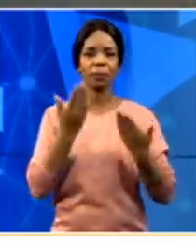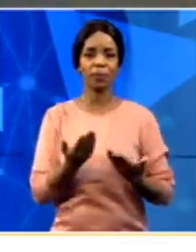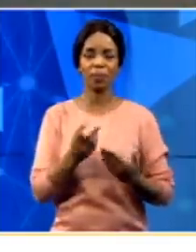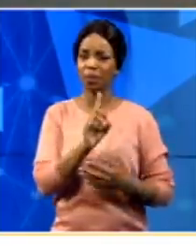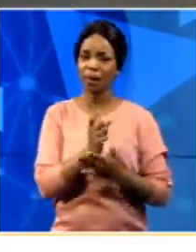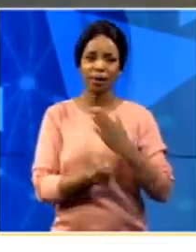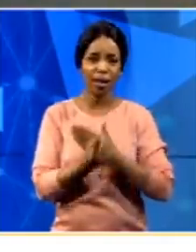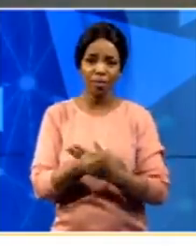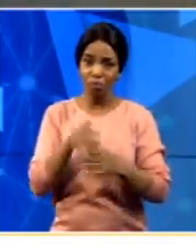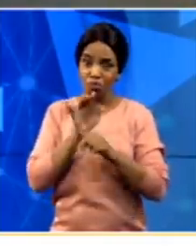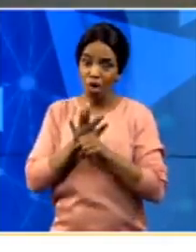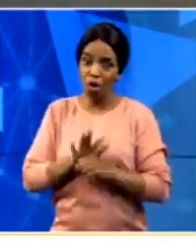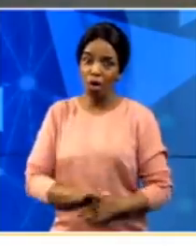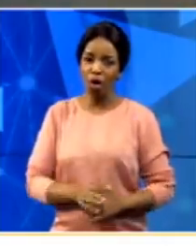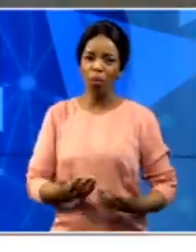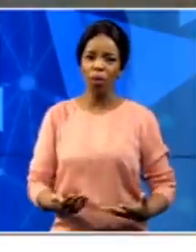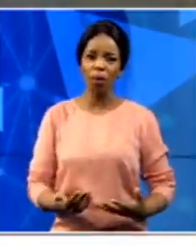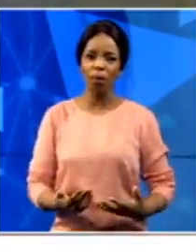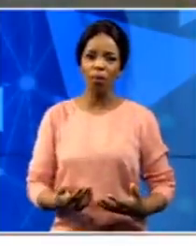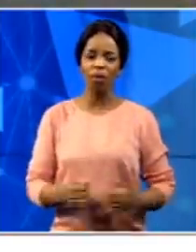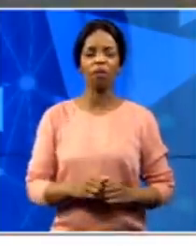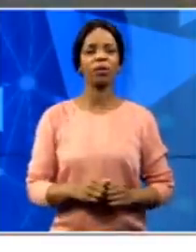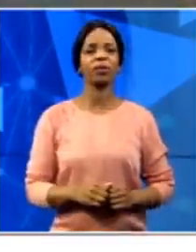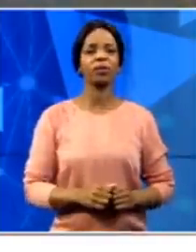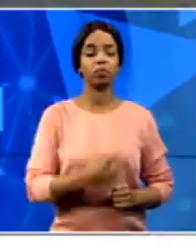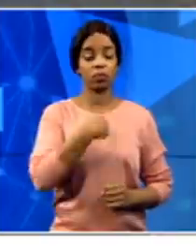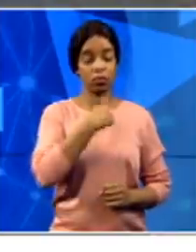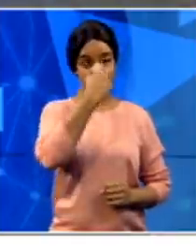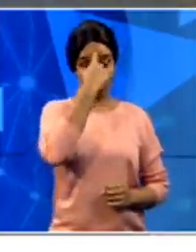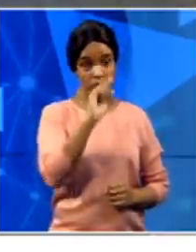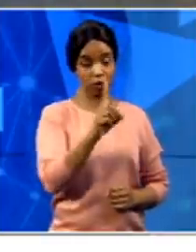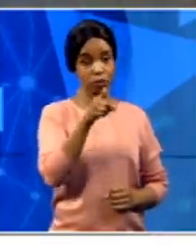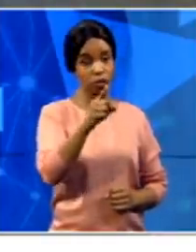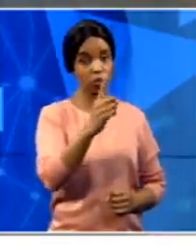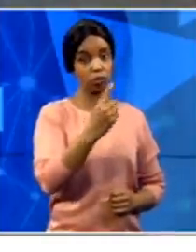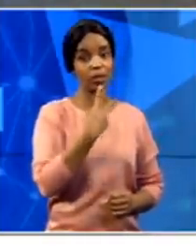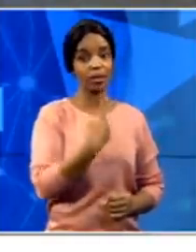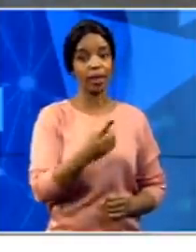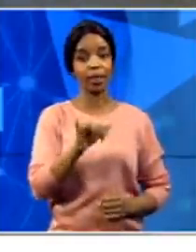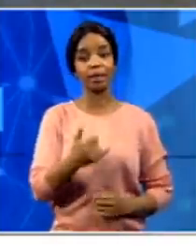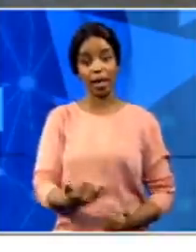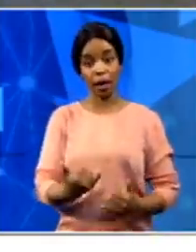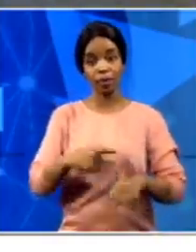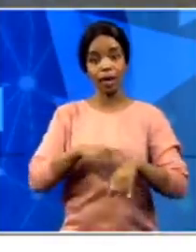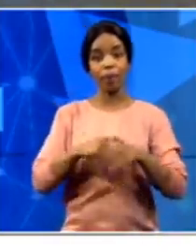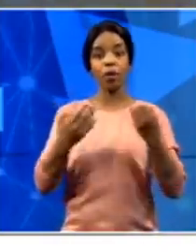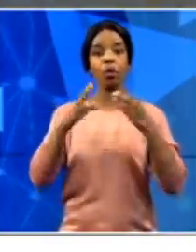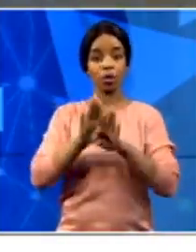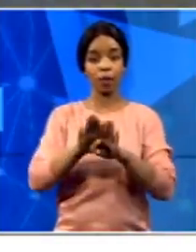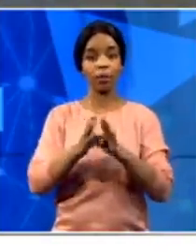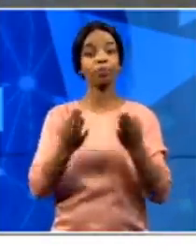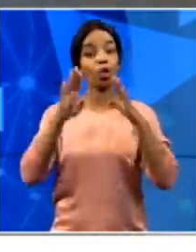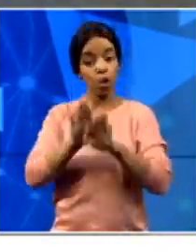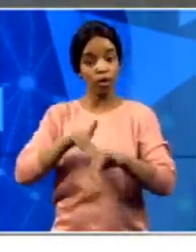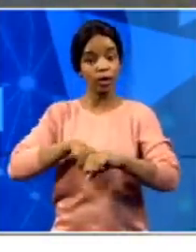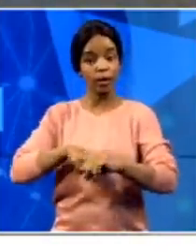Well, I think we are understandably overwhelmed as well because, as you would understand, it's a lockdown period. And during this lockdown period,